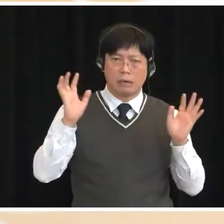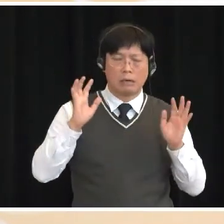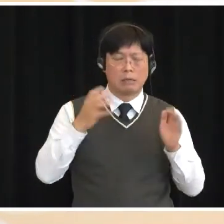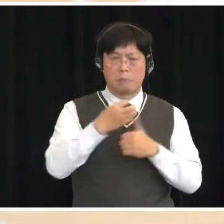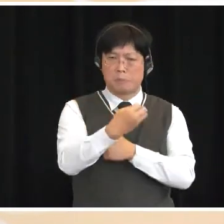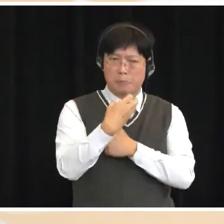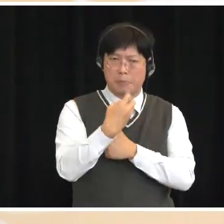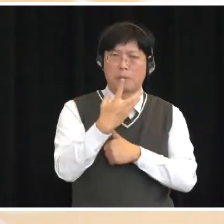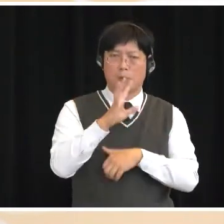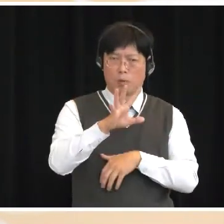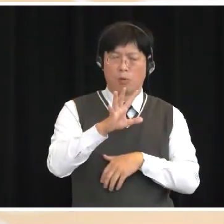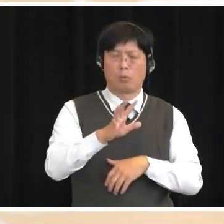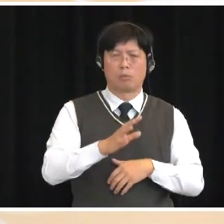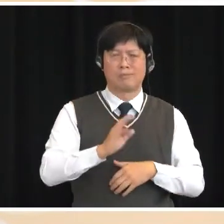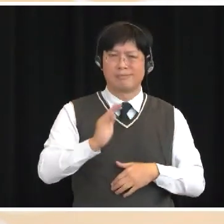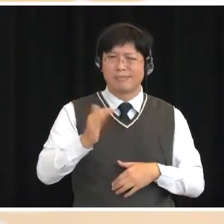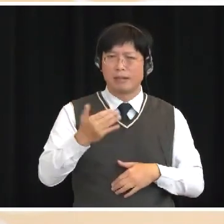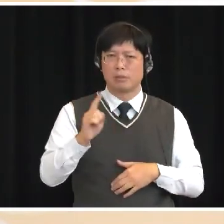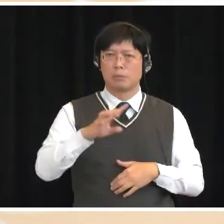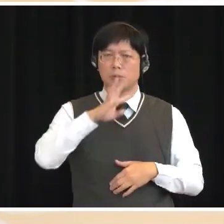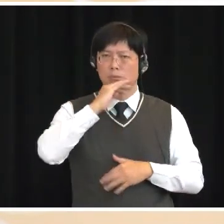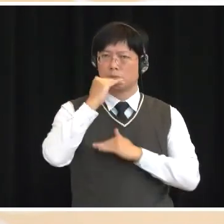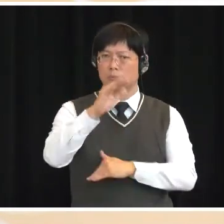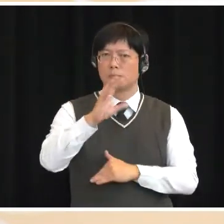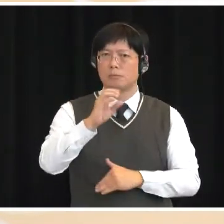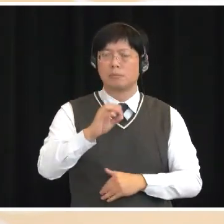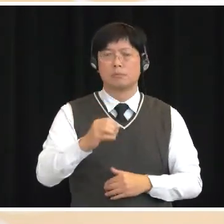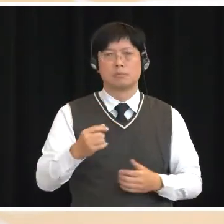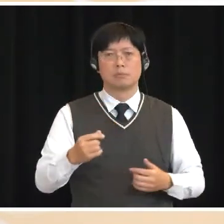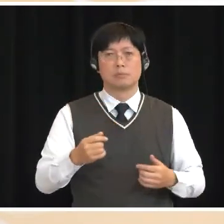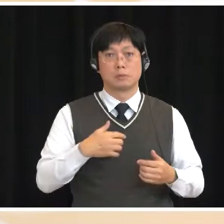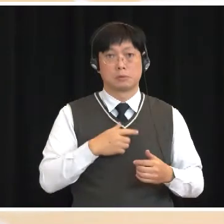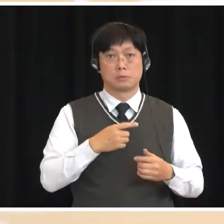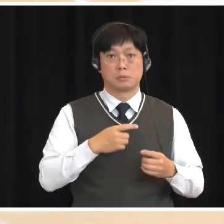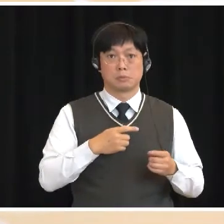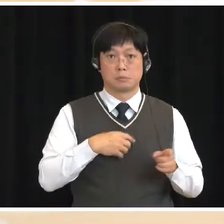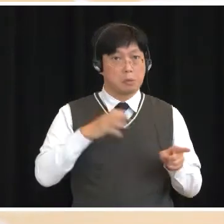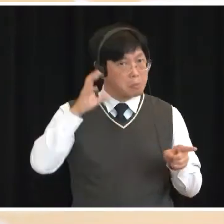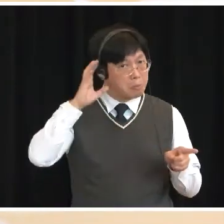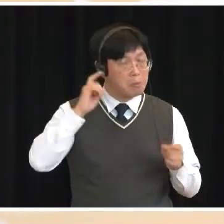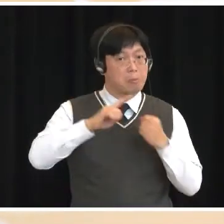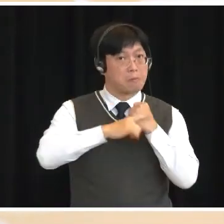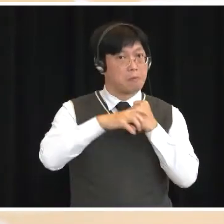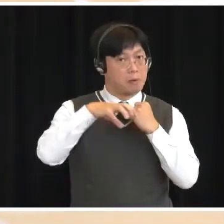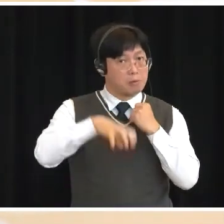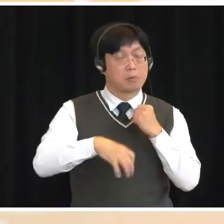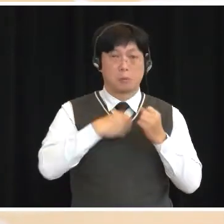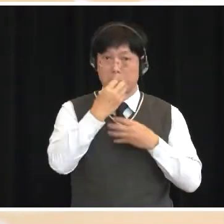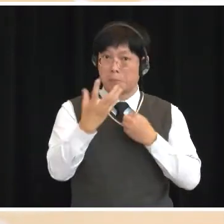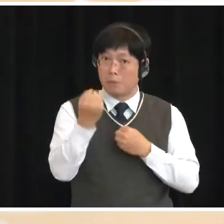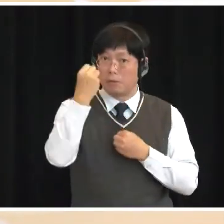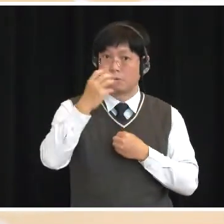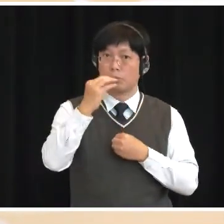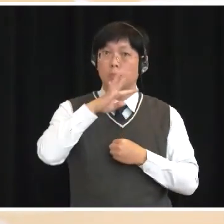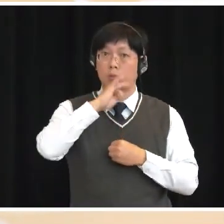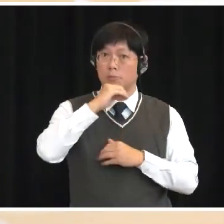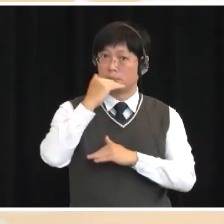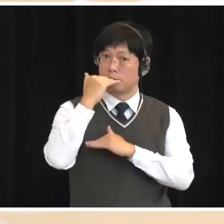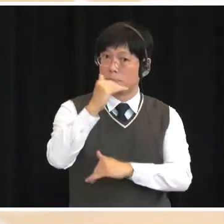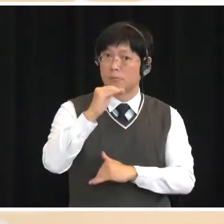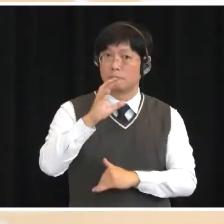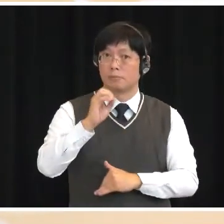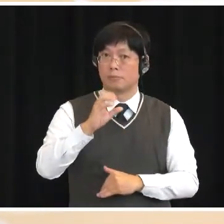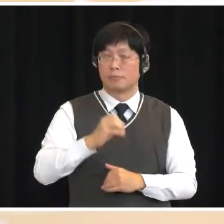limit for hearing children? Or are you, in principle,